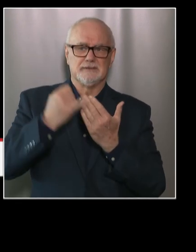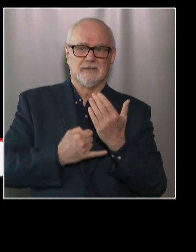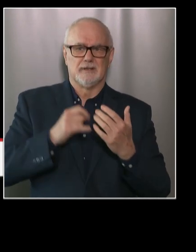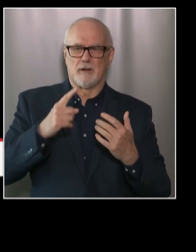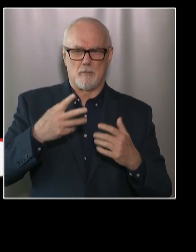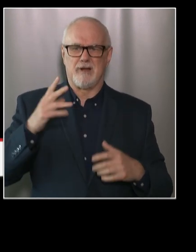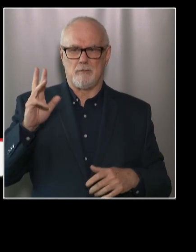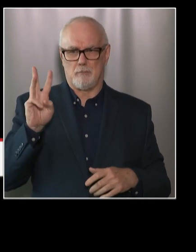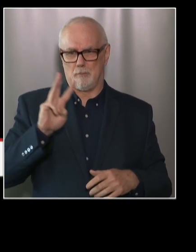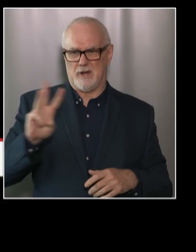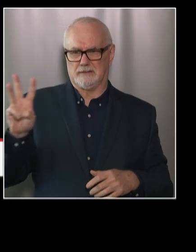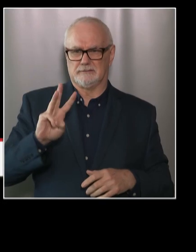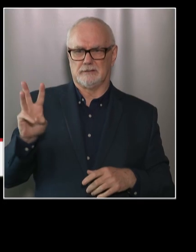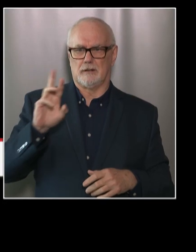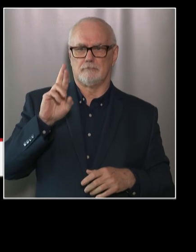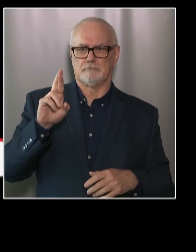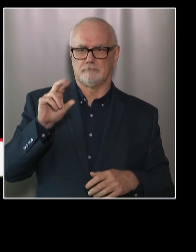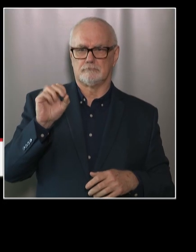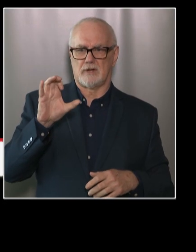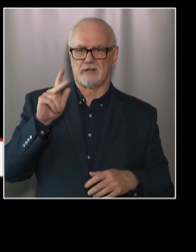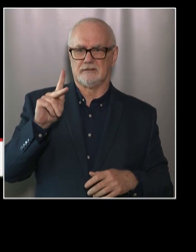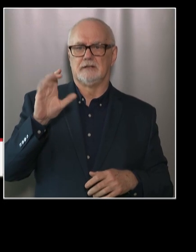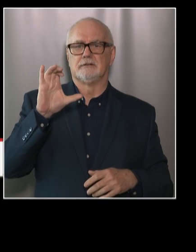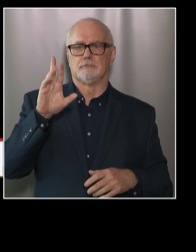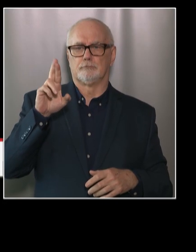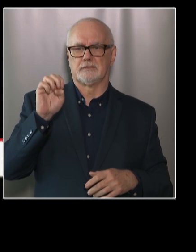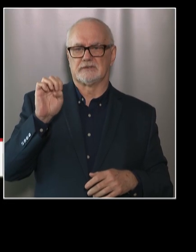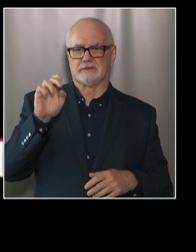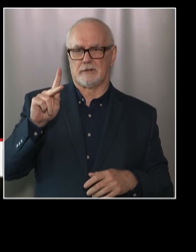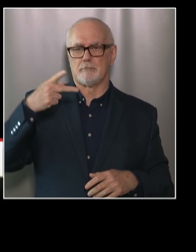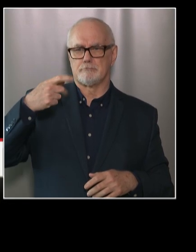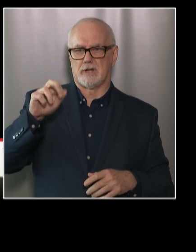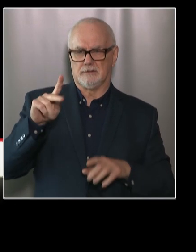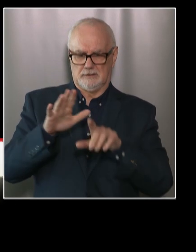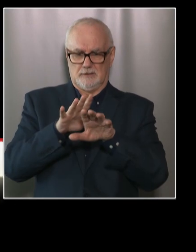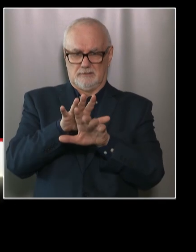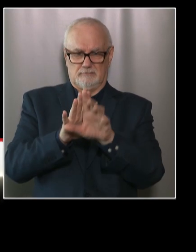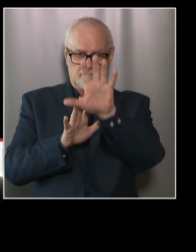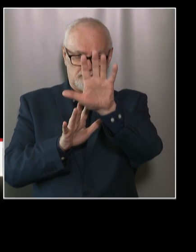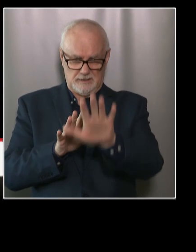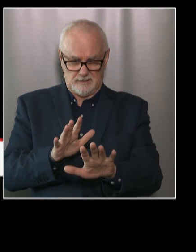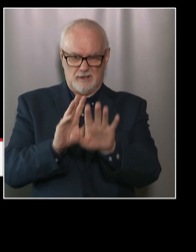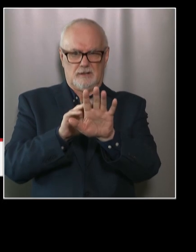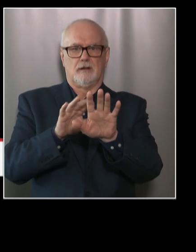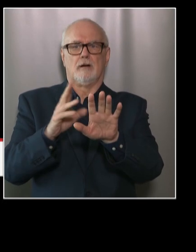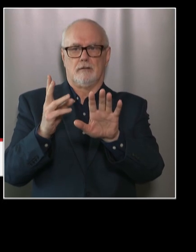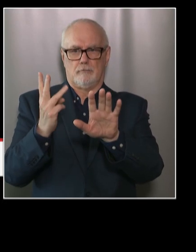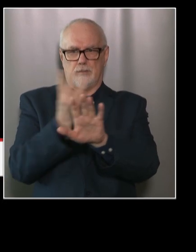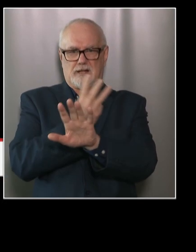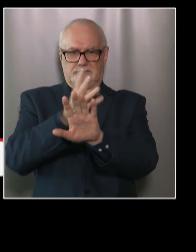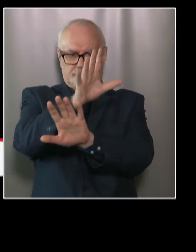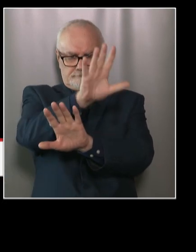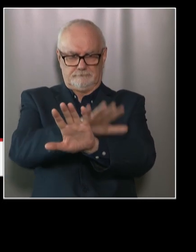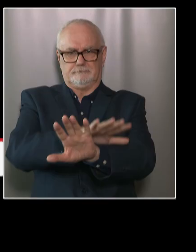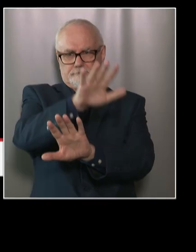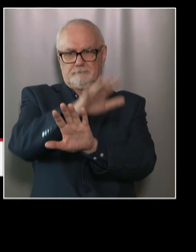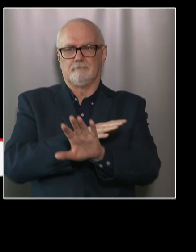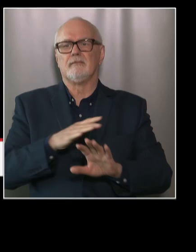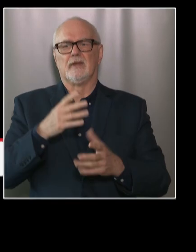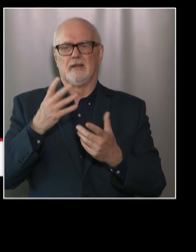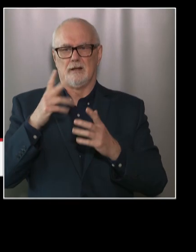financing from the Housing Production Trust Fund, helping to advance our goals of producing more affordable housing in every part of the city.